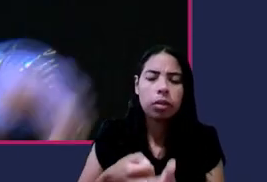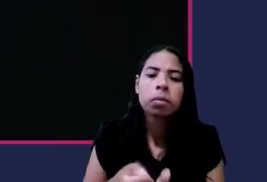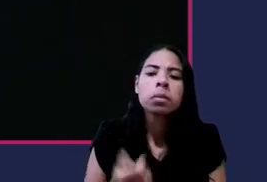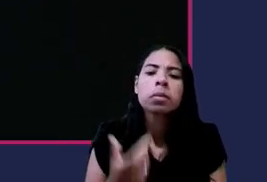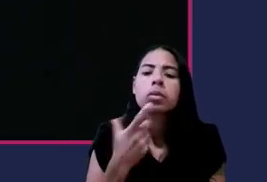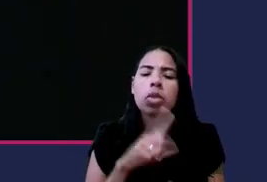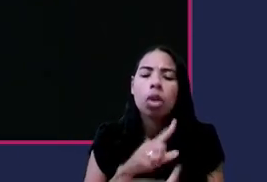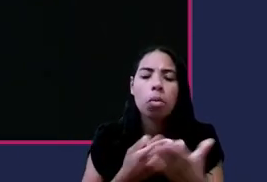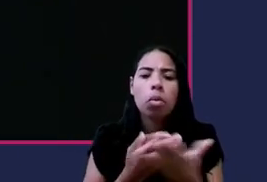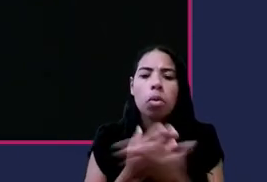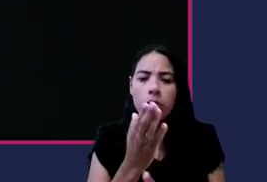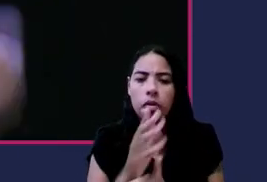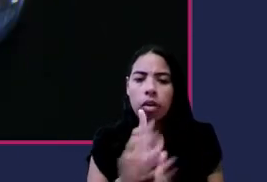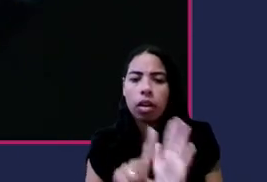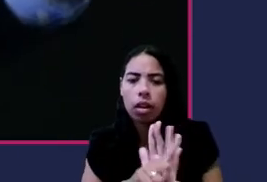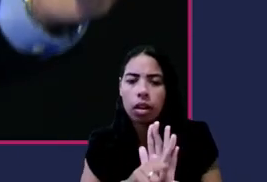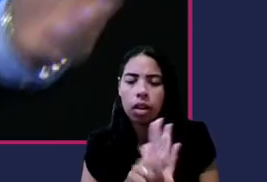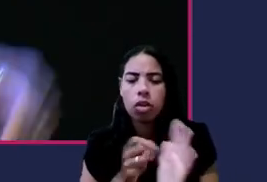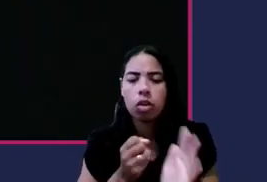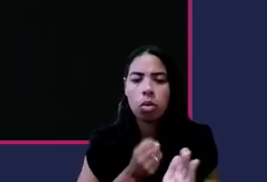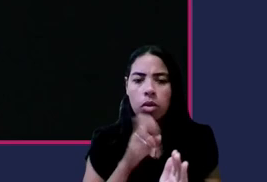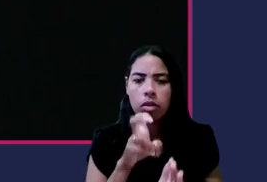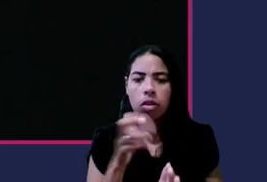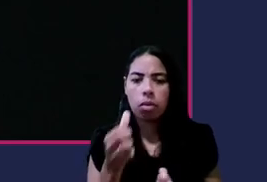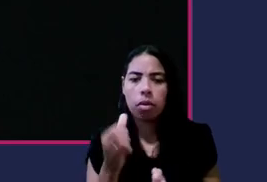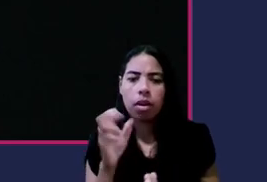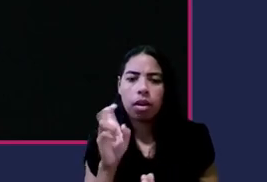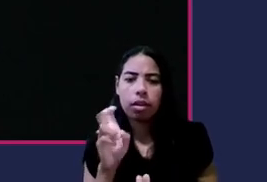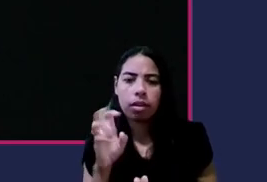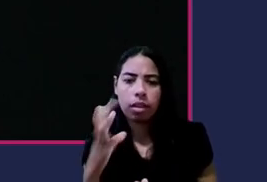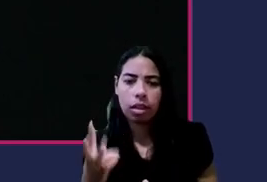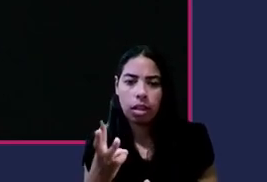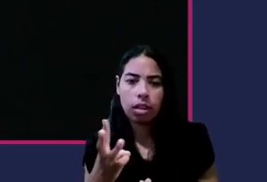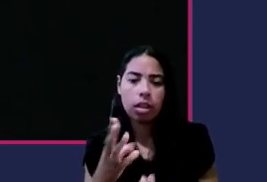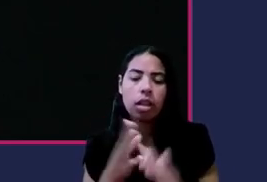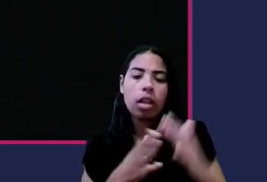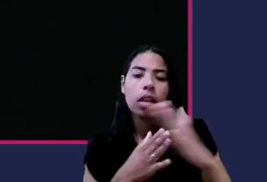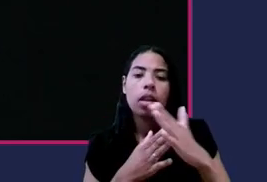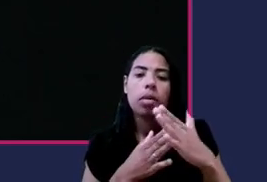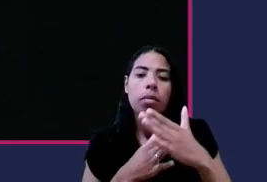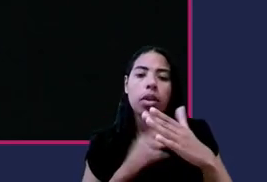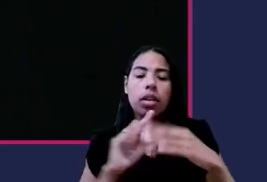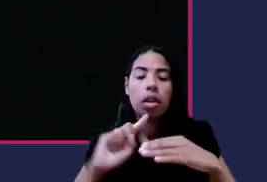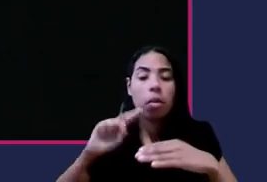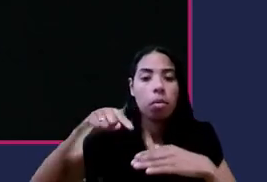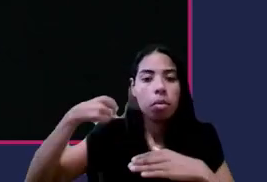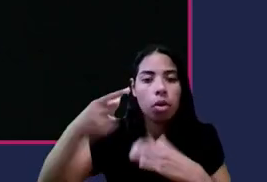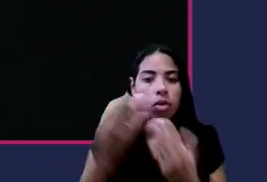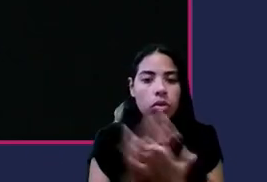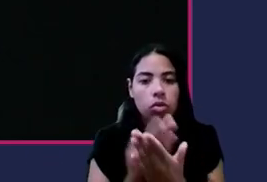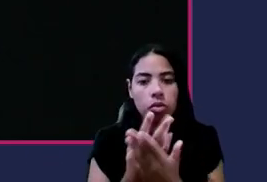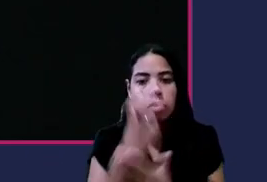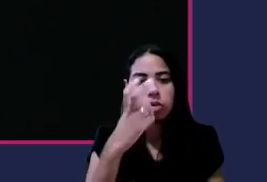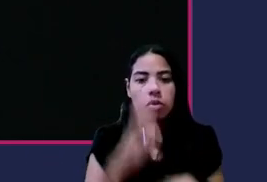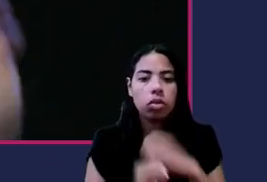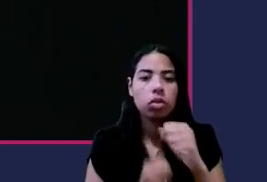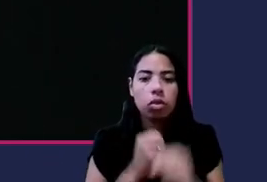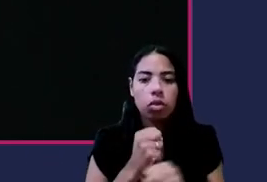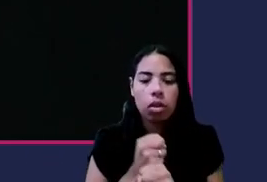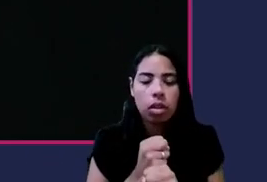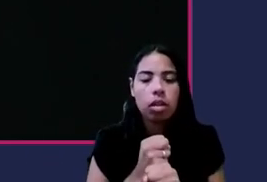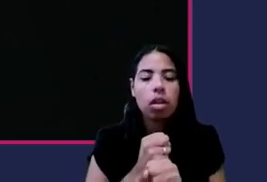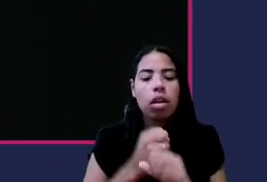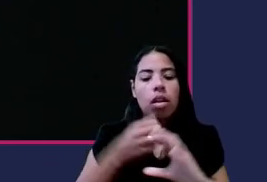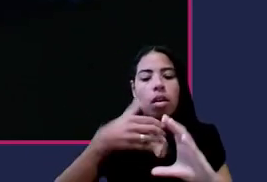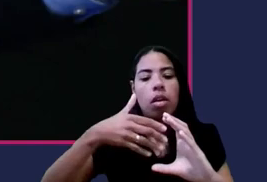our fight, that we managed to approve a resolution that limits the post study to 5 years for